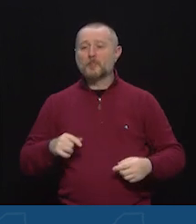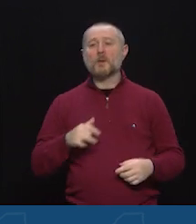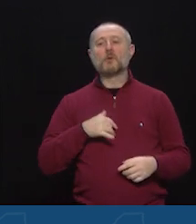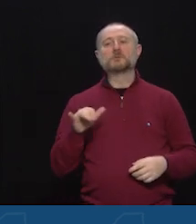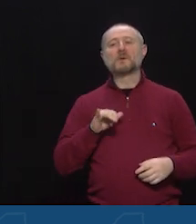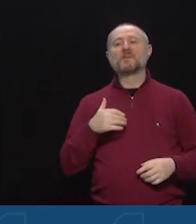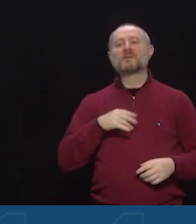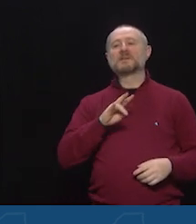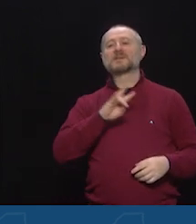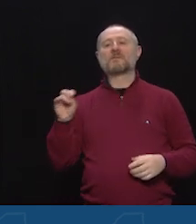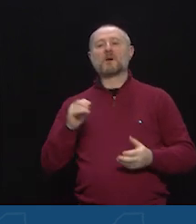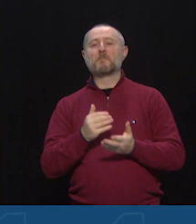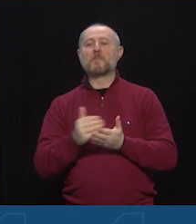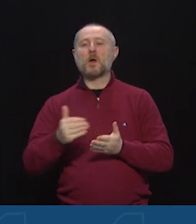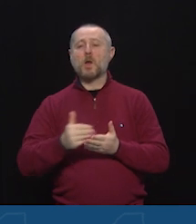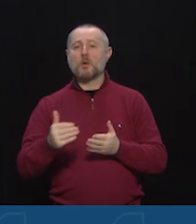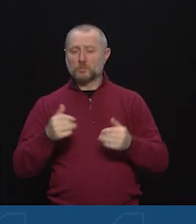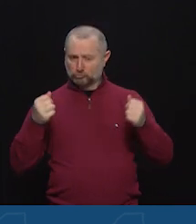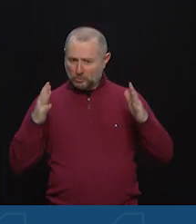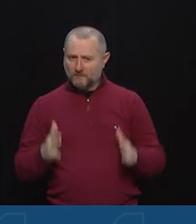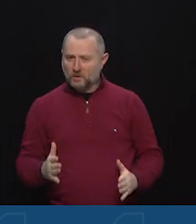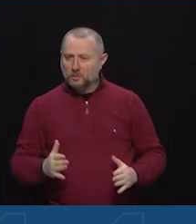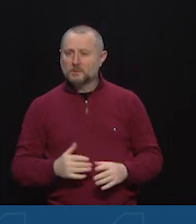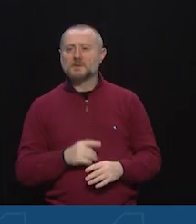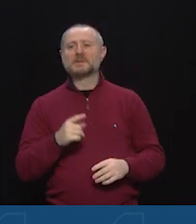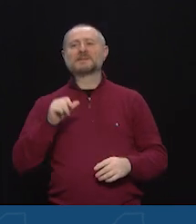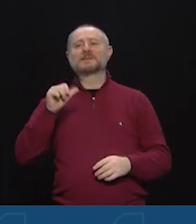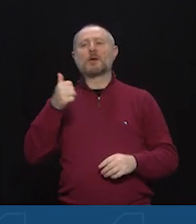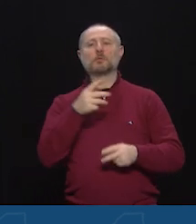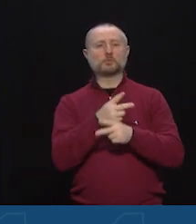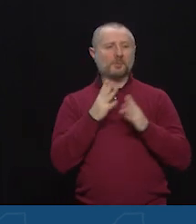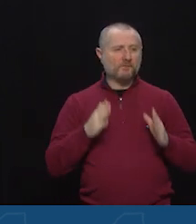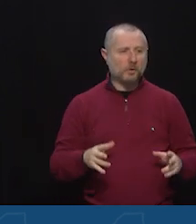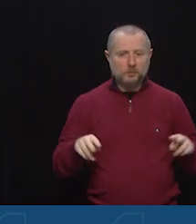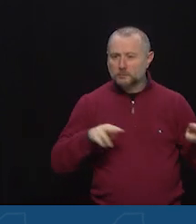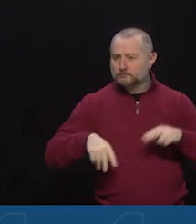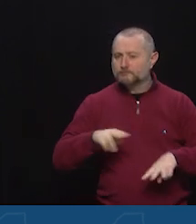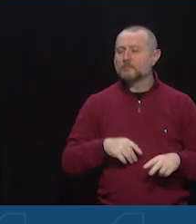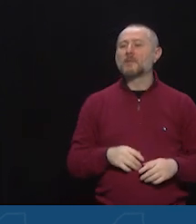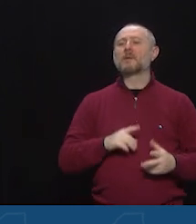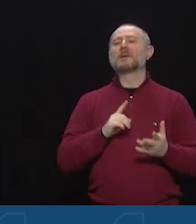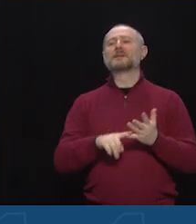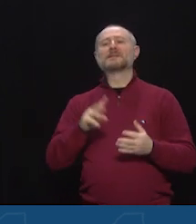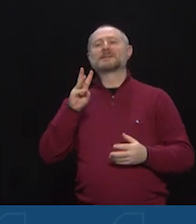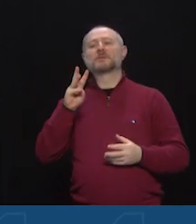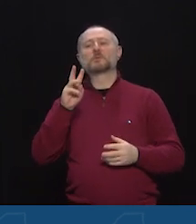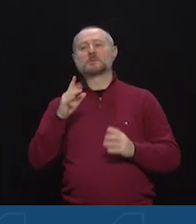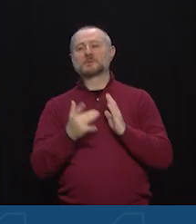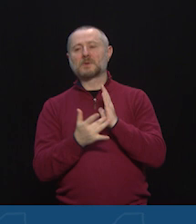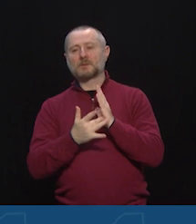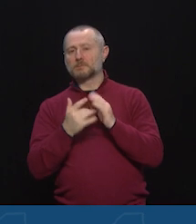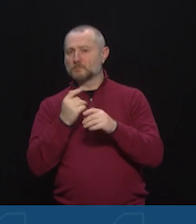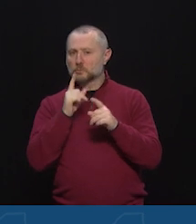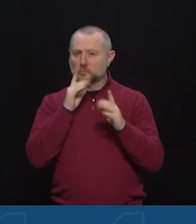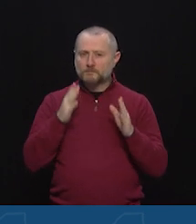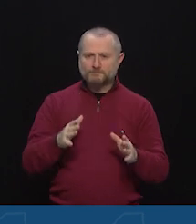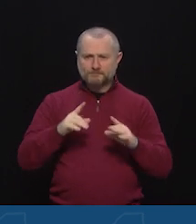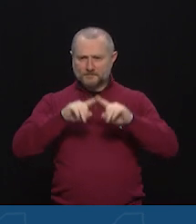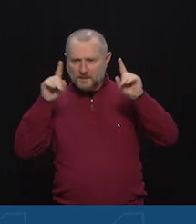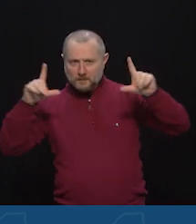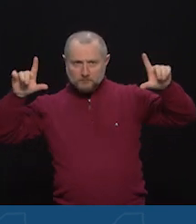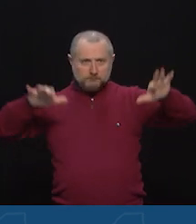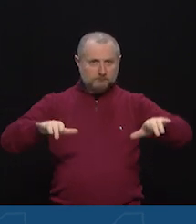operators, 10 supervisors, 6 signal technicians to make sure that we're addressing any outages,